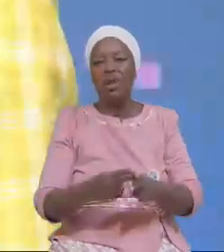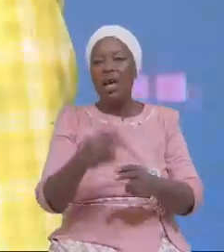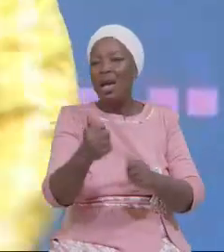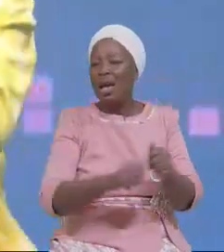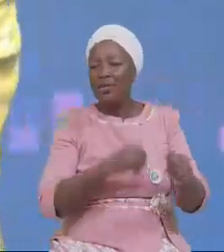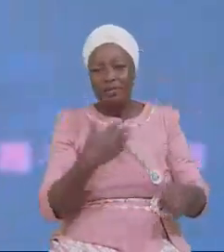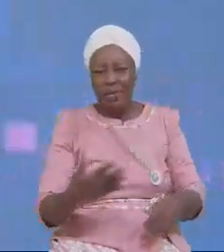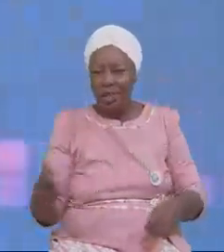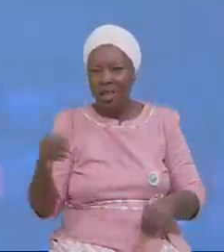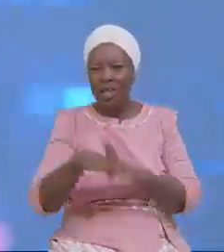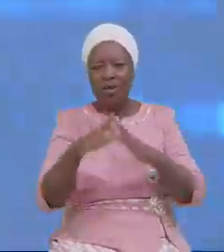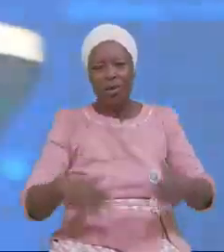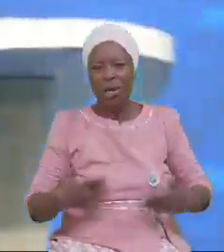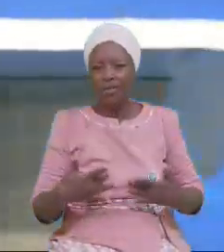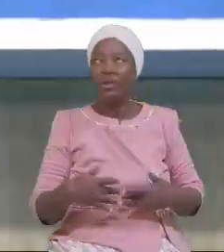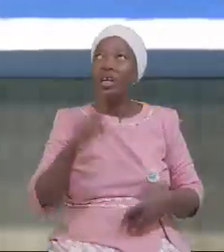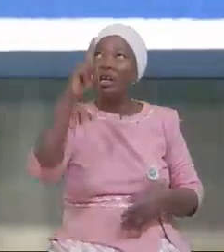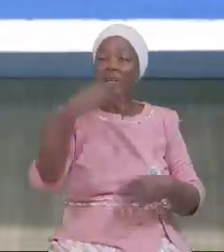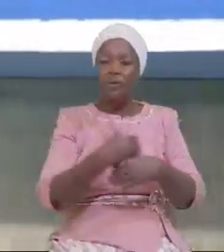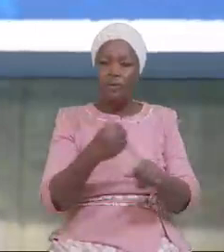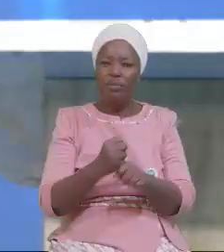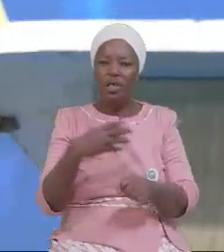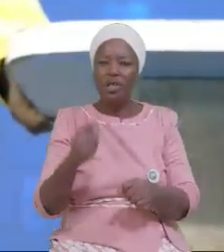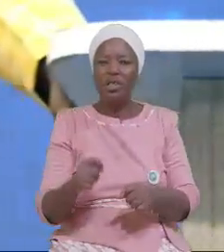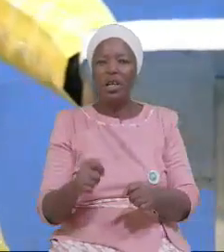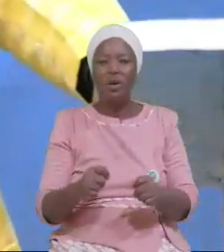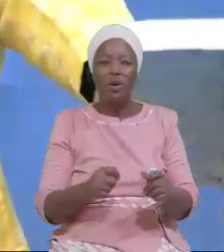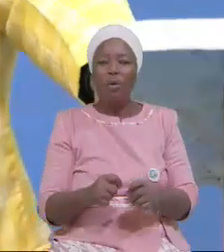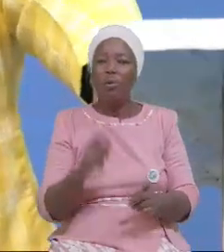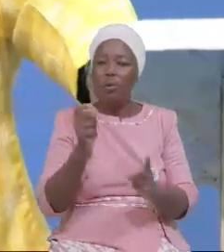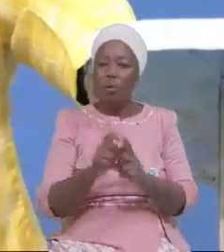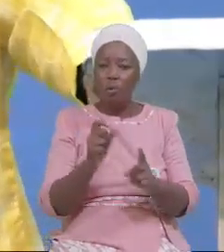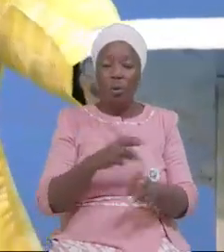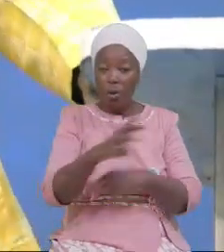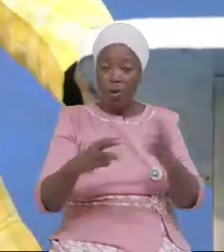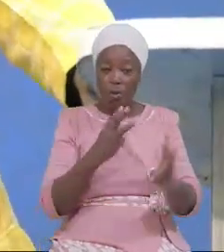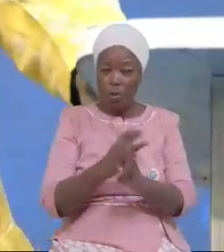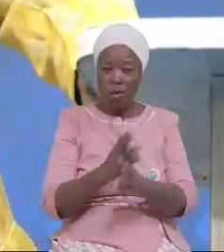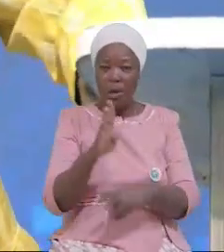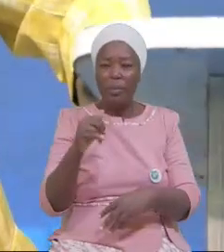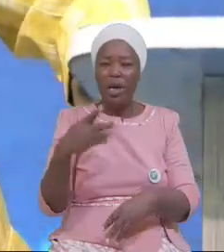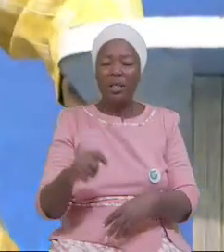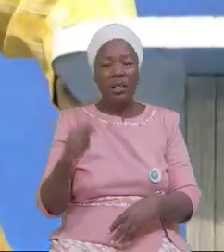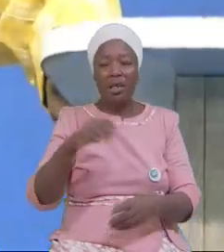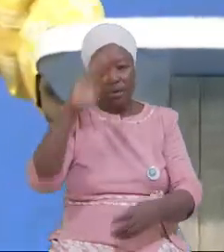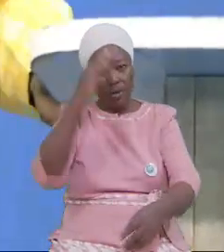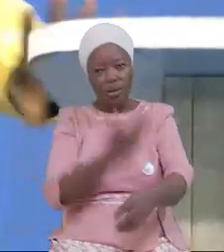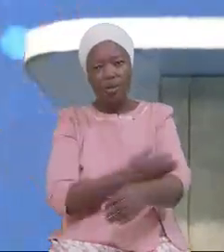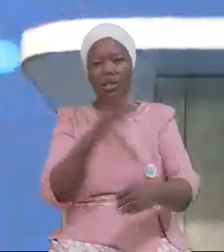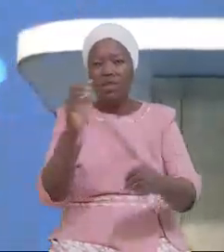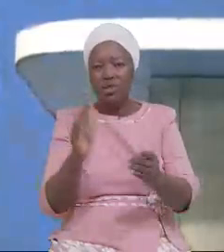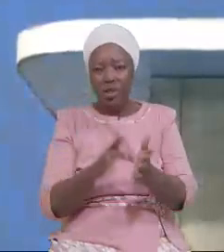Everything in your life, he makes the world by the Son, by Jesus Christ,